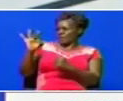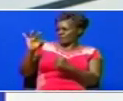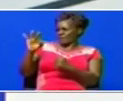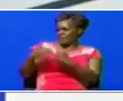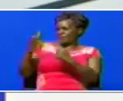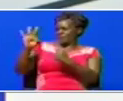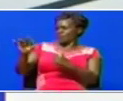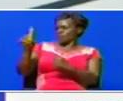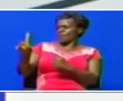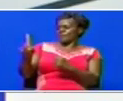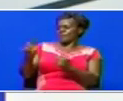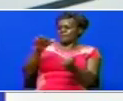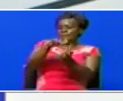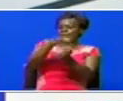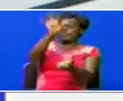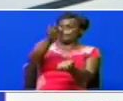327,831. Tana River,